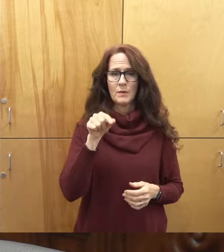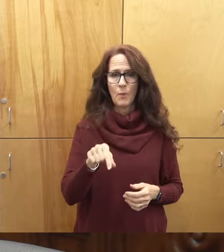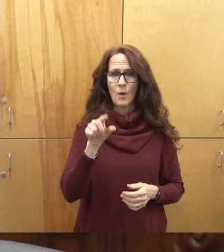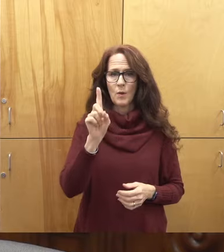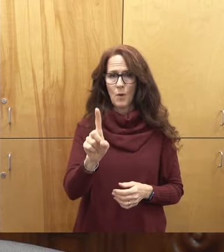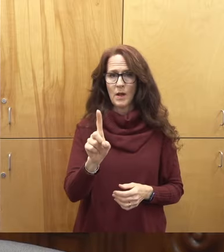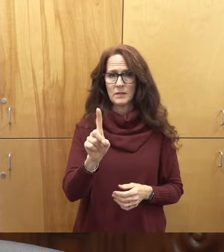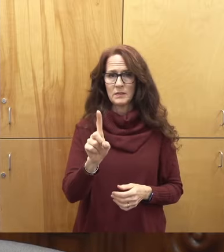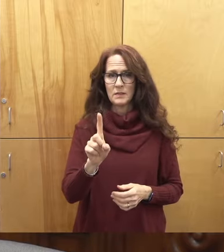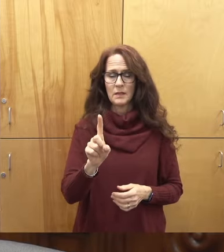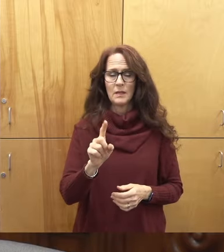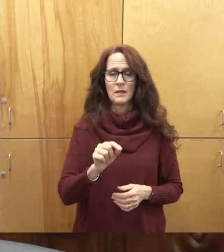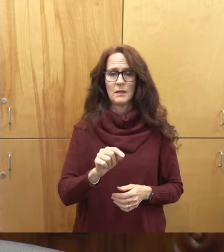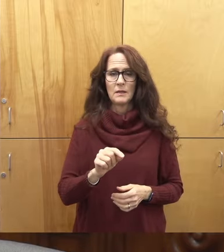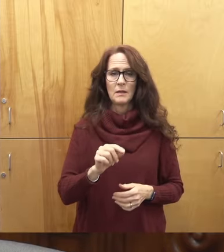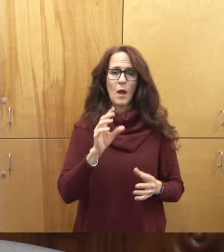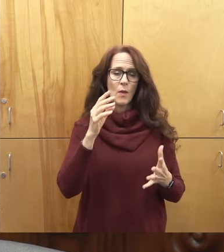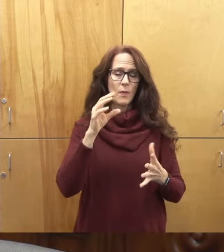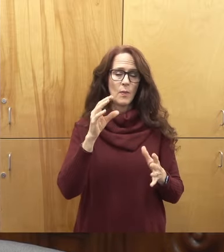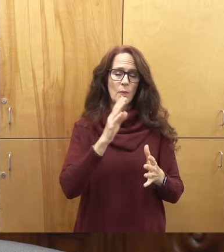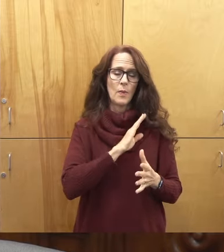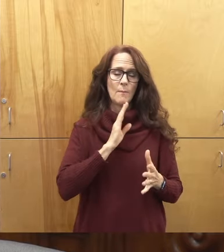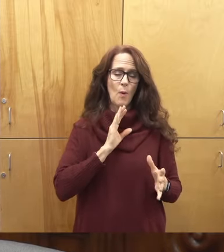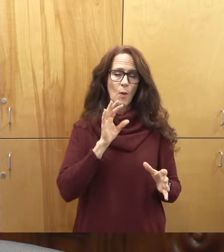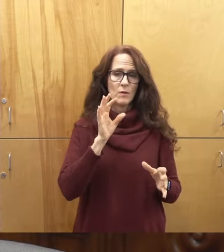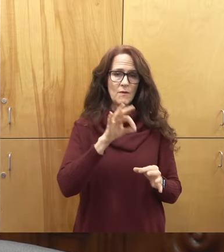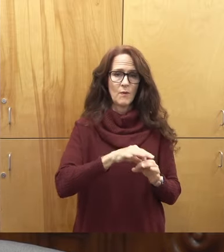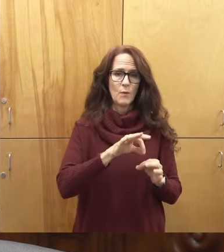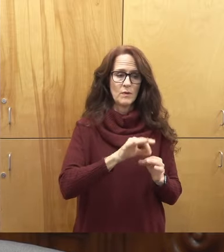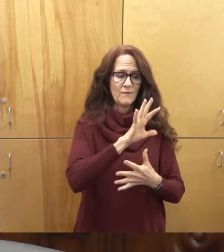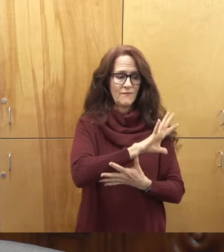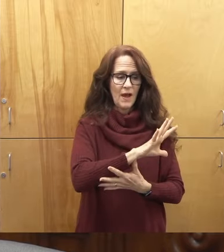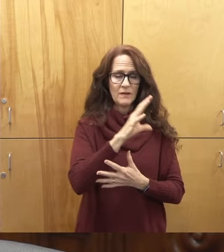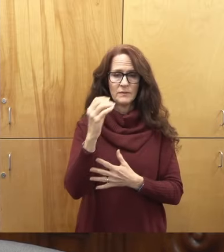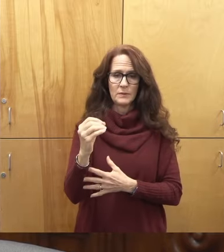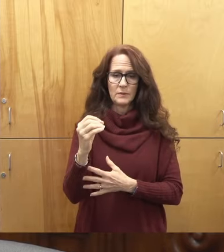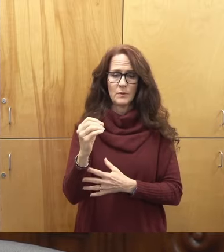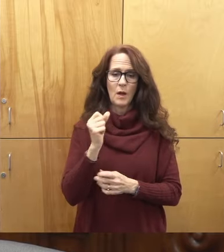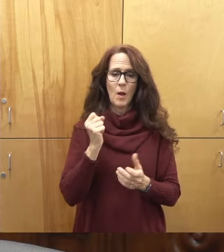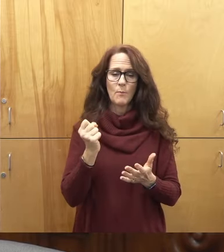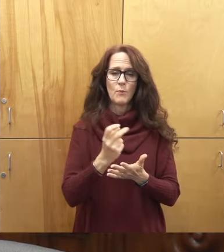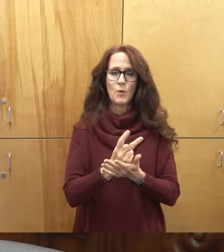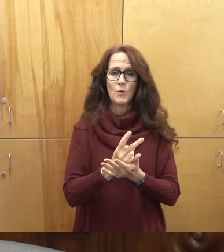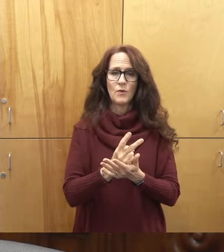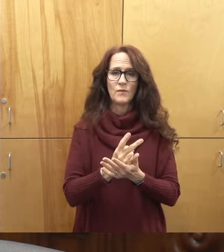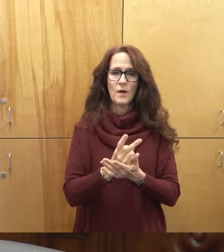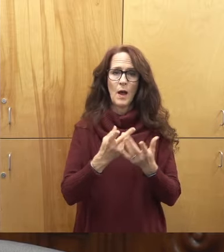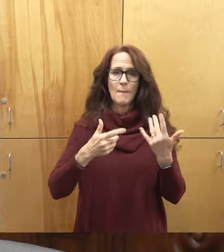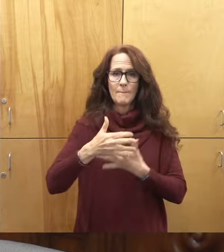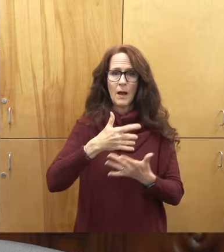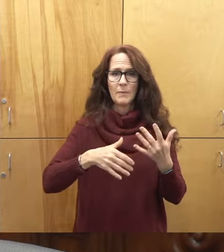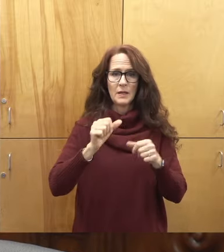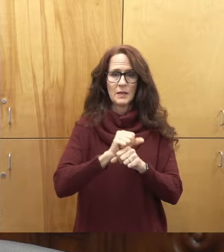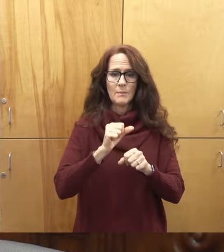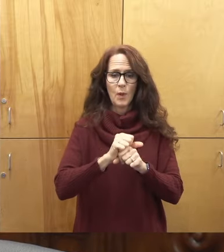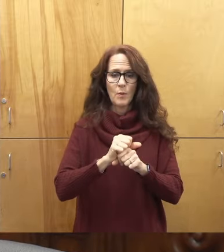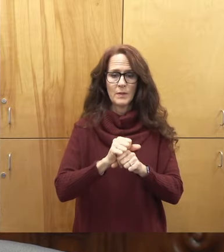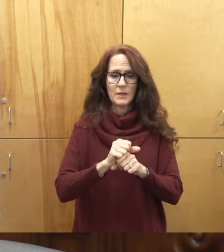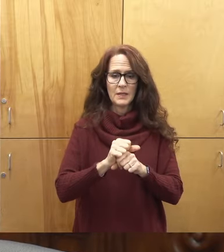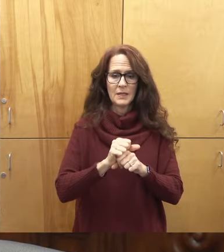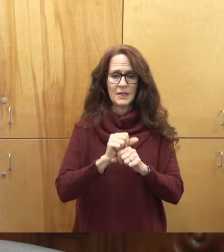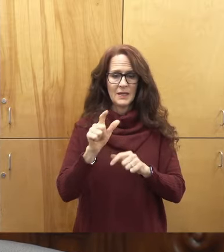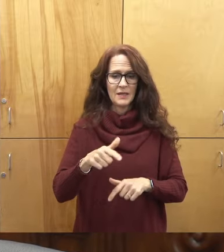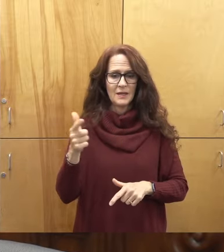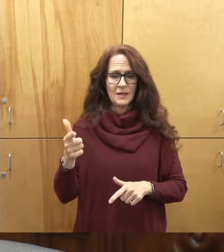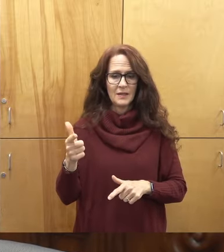3.1, the board voted 5-0 to approve a number of public employee appointments. I will now turn it over to